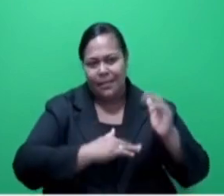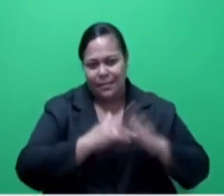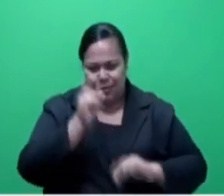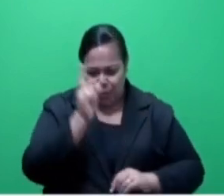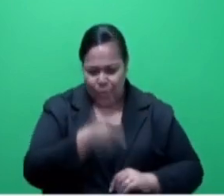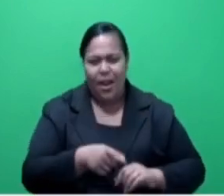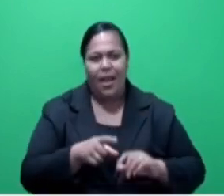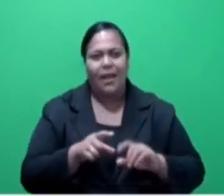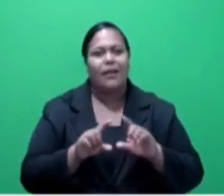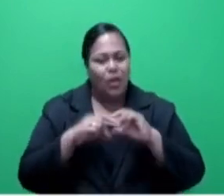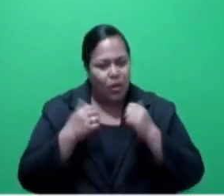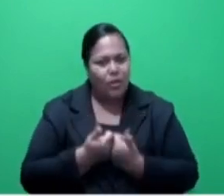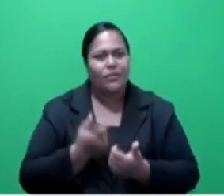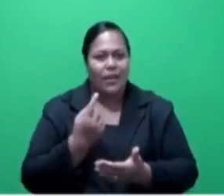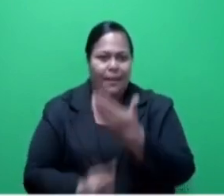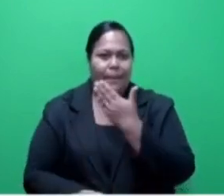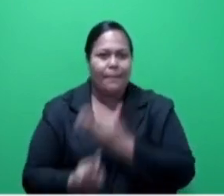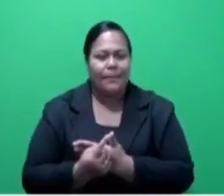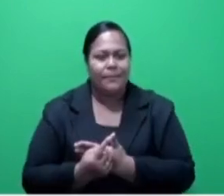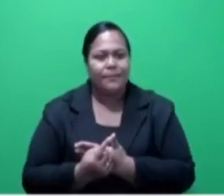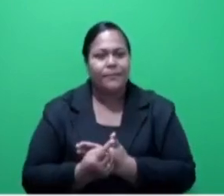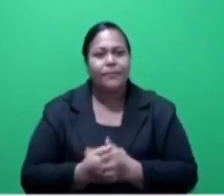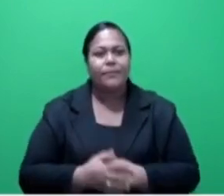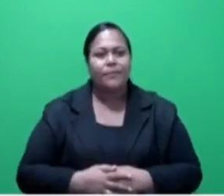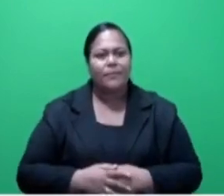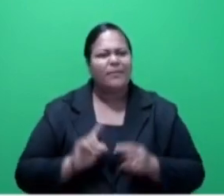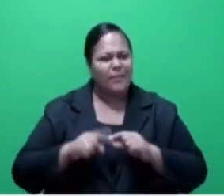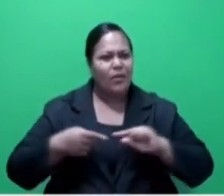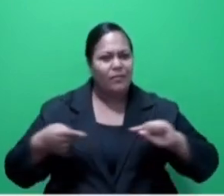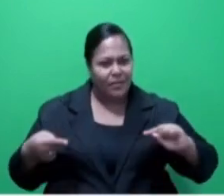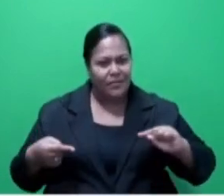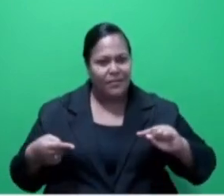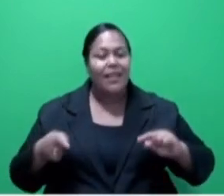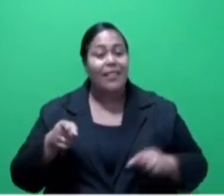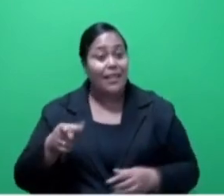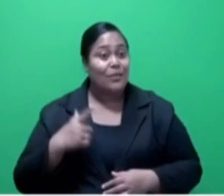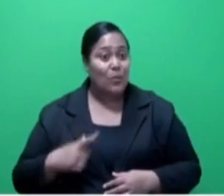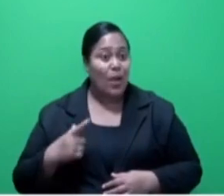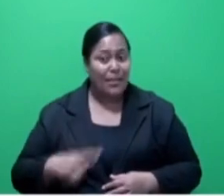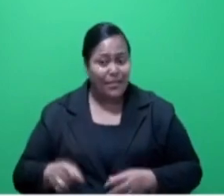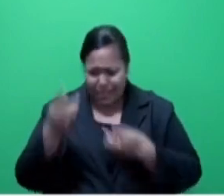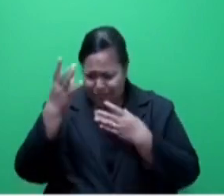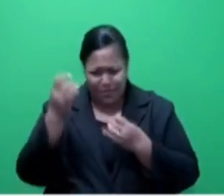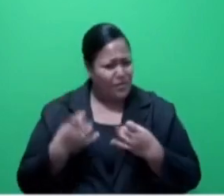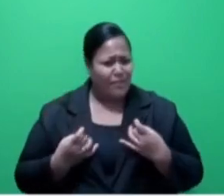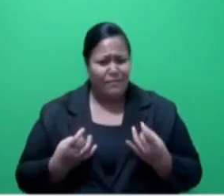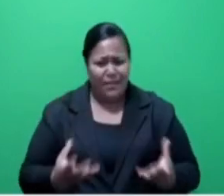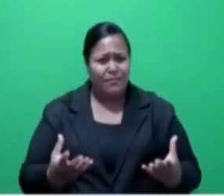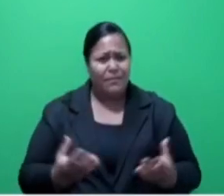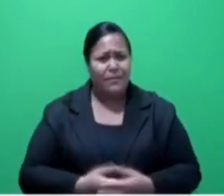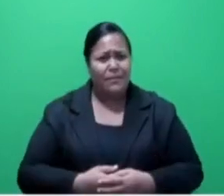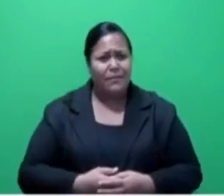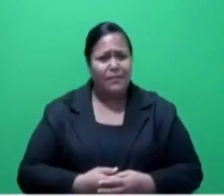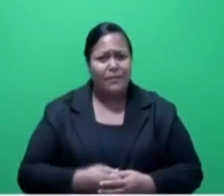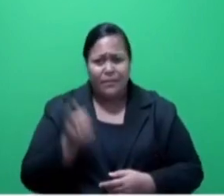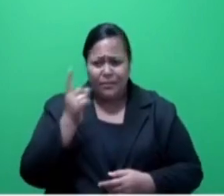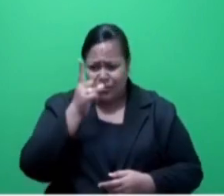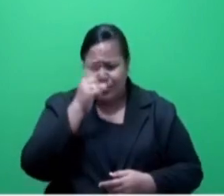done. That's why, Mr. Speaker, sir, this information actually is available. It's available publicly